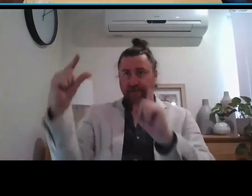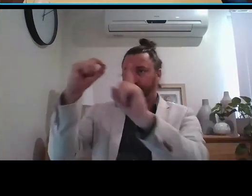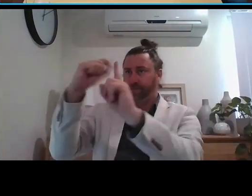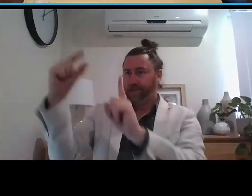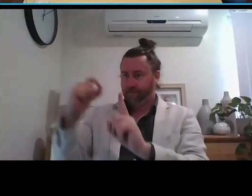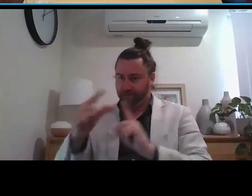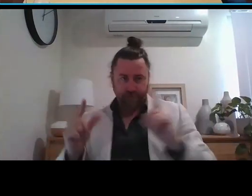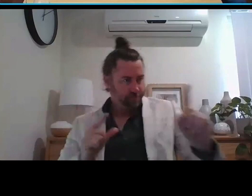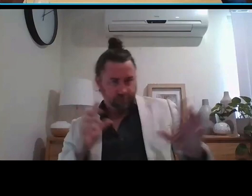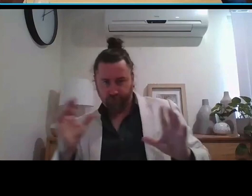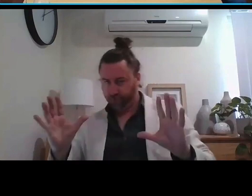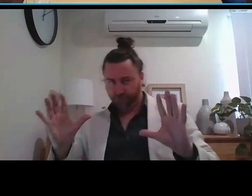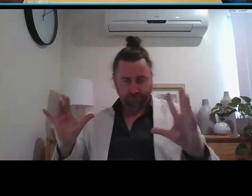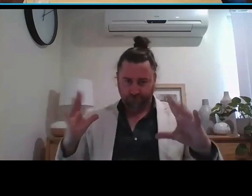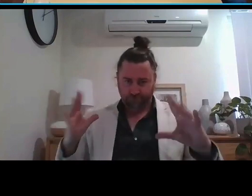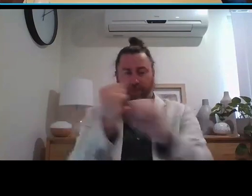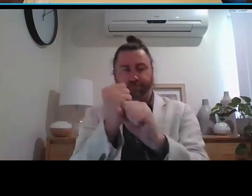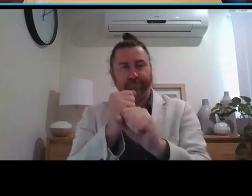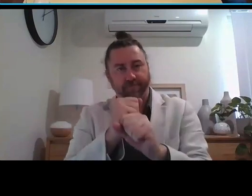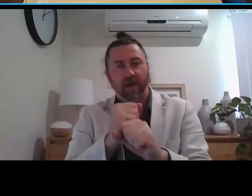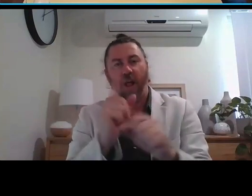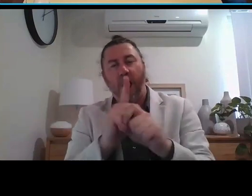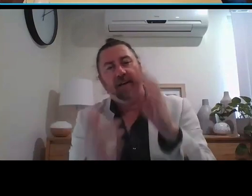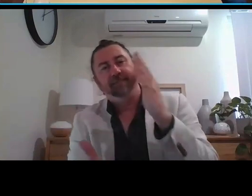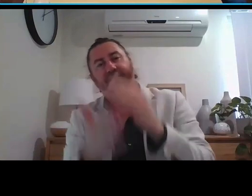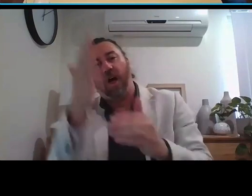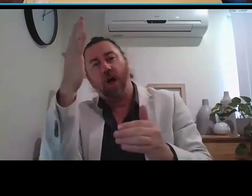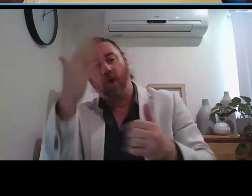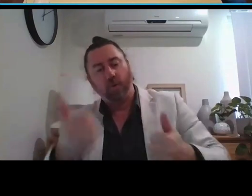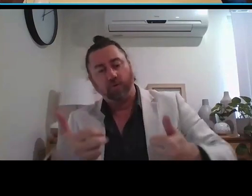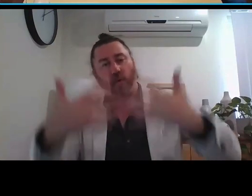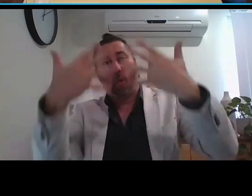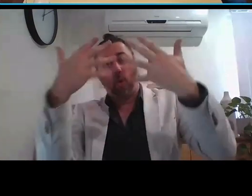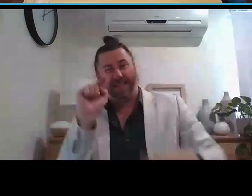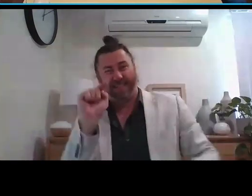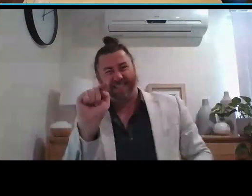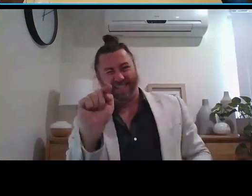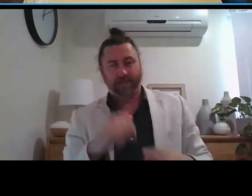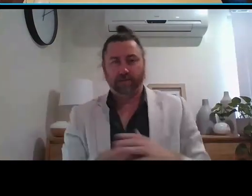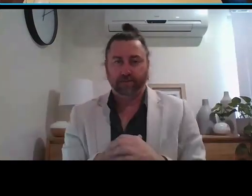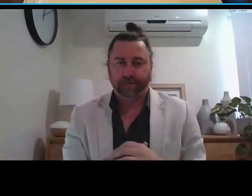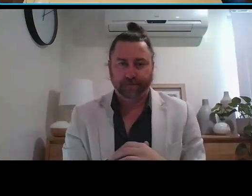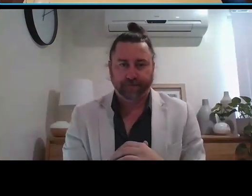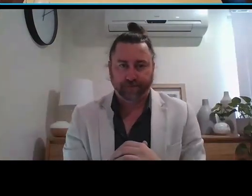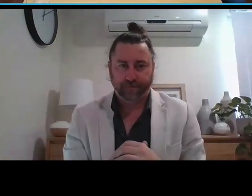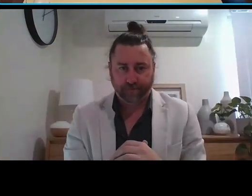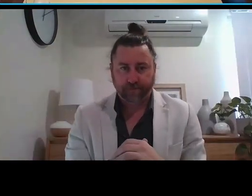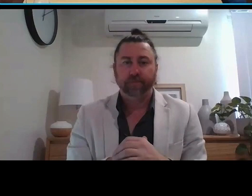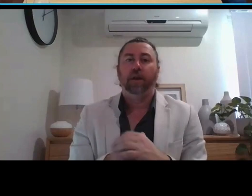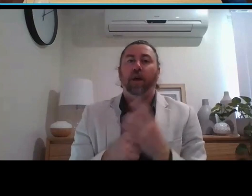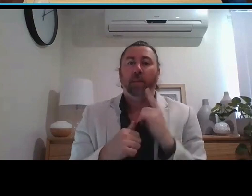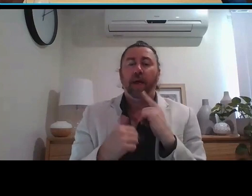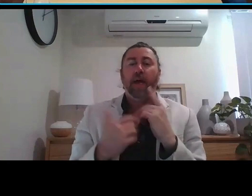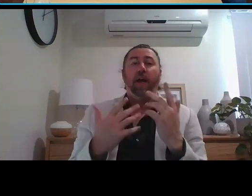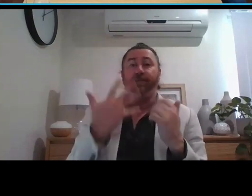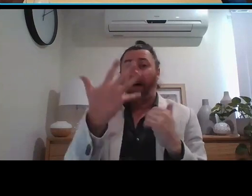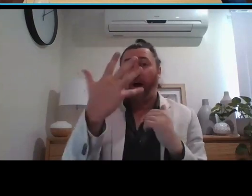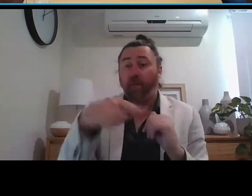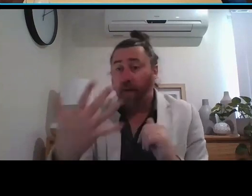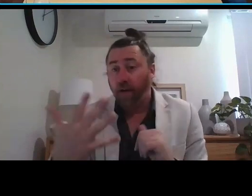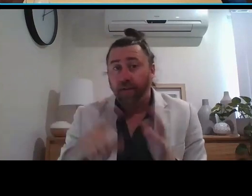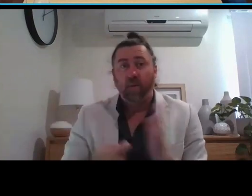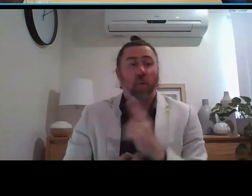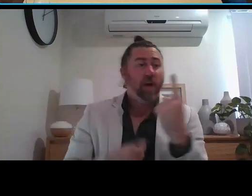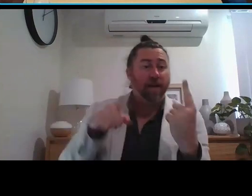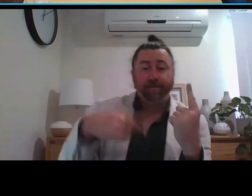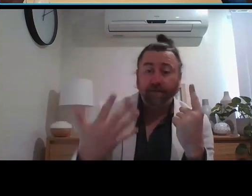as I've just spoken through. These subcategory scores are summed to produce a total out of 5, and then a star rating